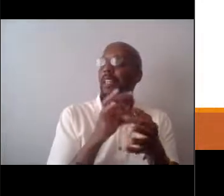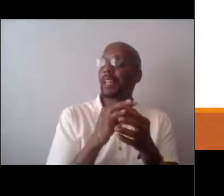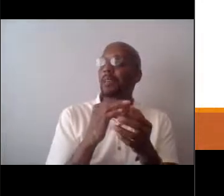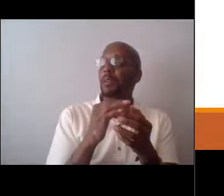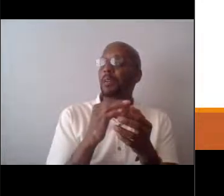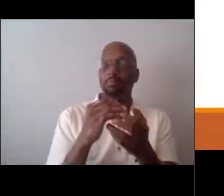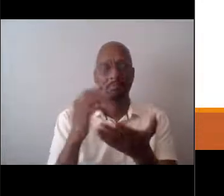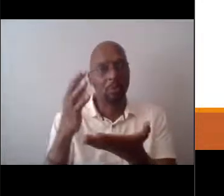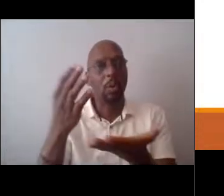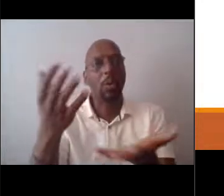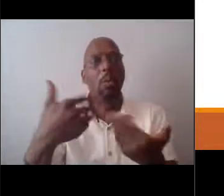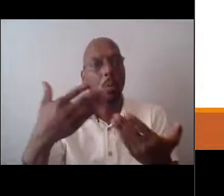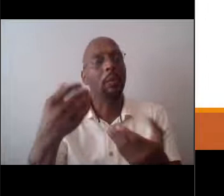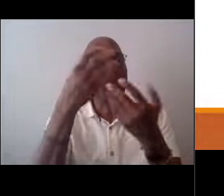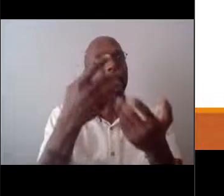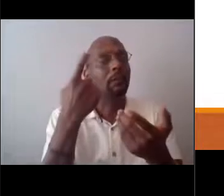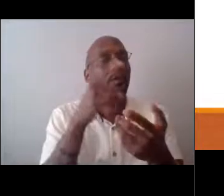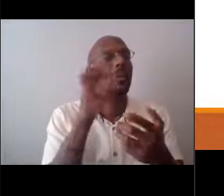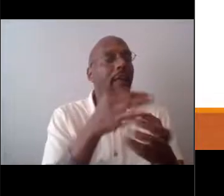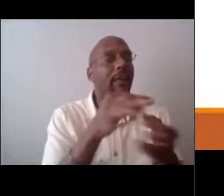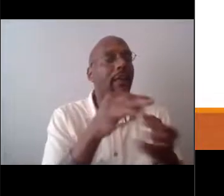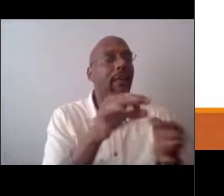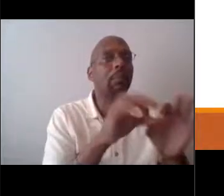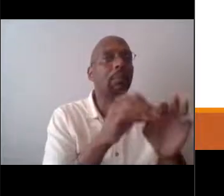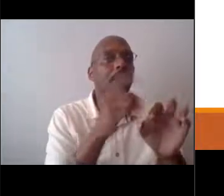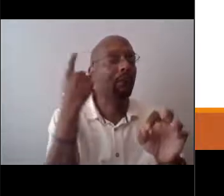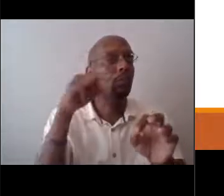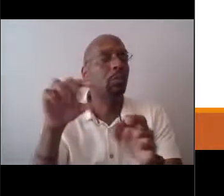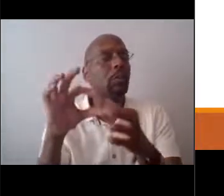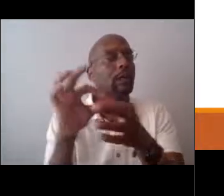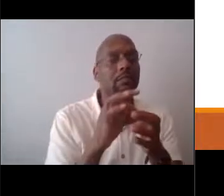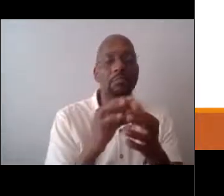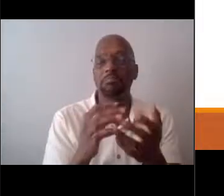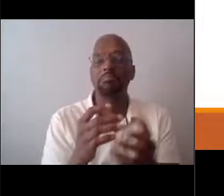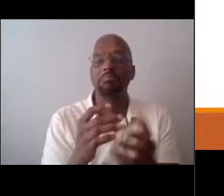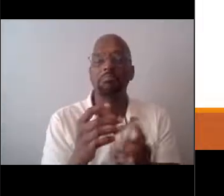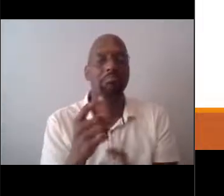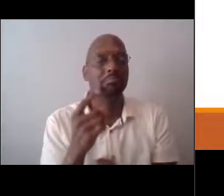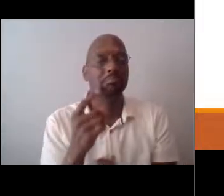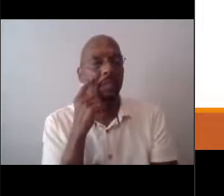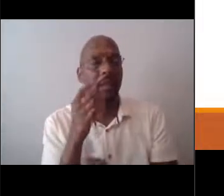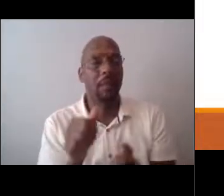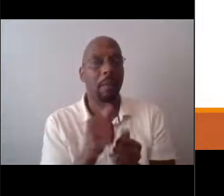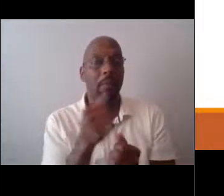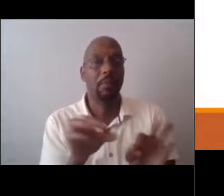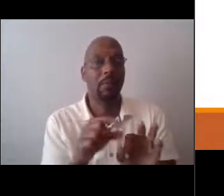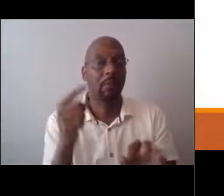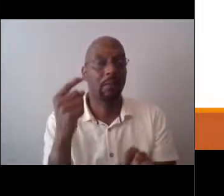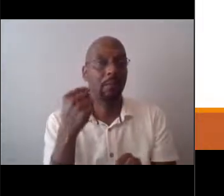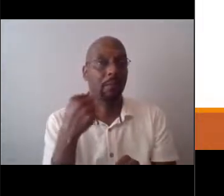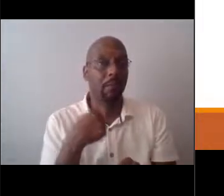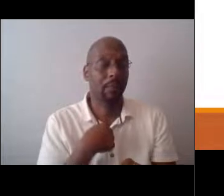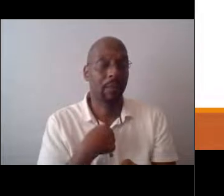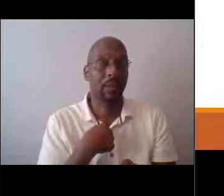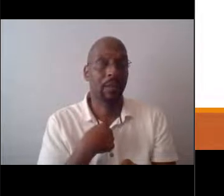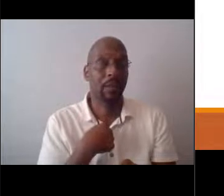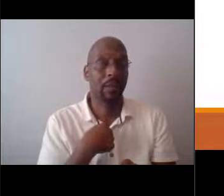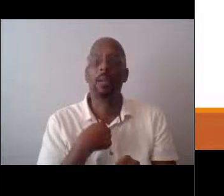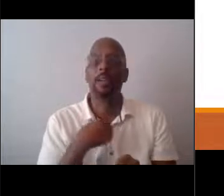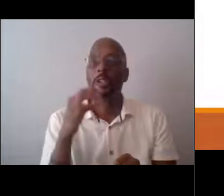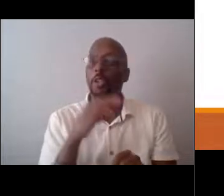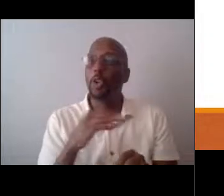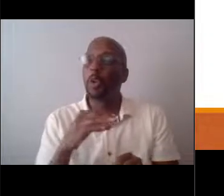thresholds of significance for each of those indicators. I think, most importantly in my mind, we are looking for input on the